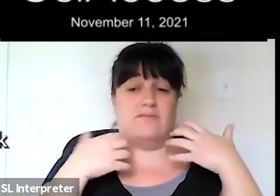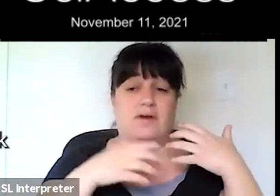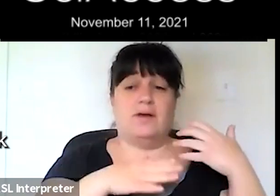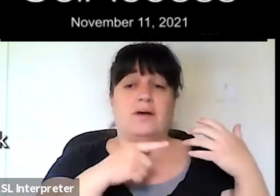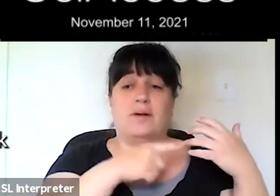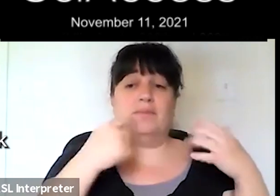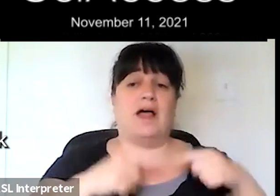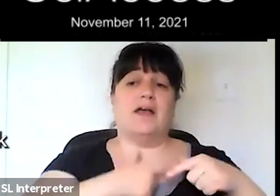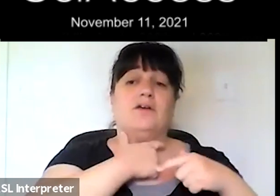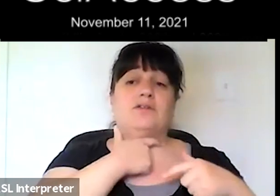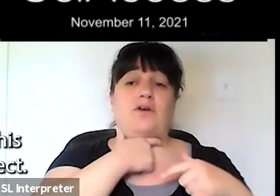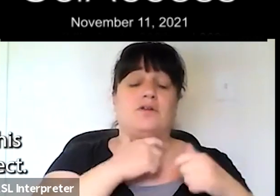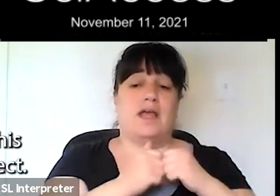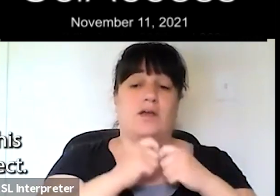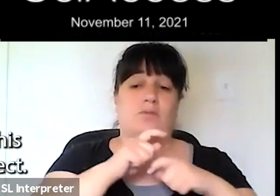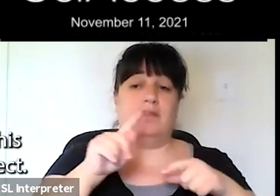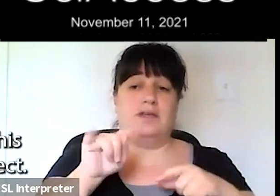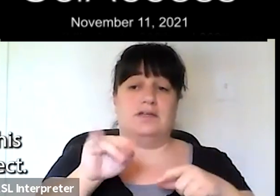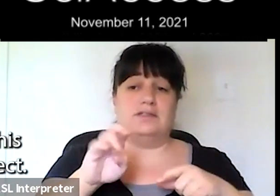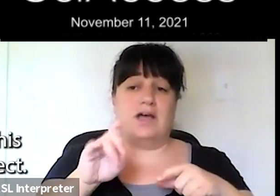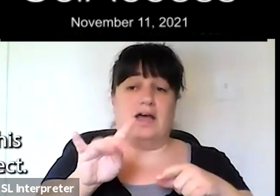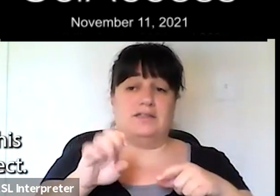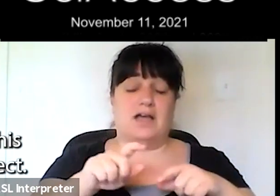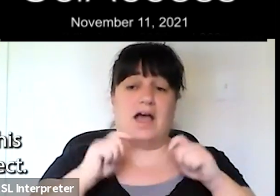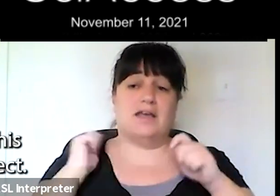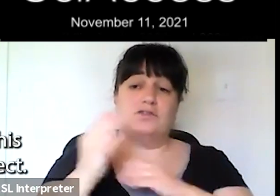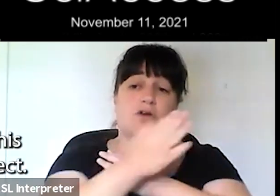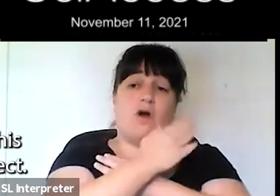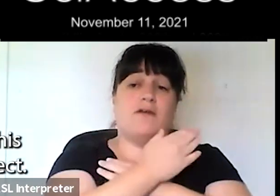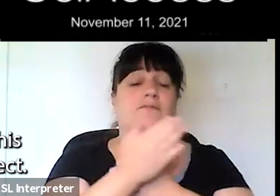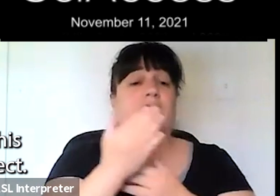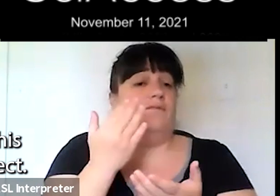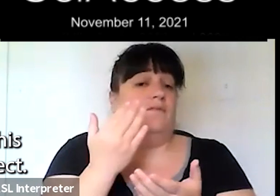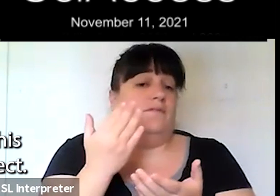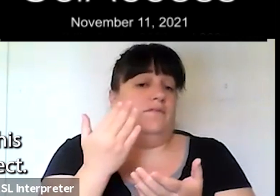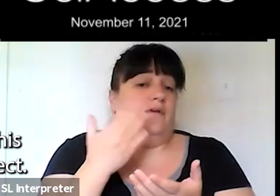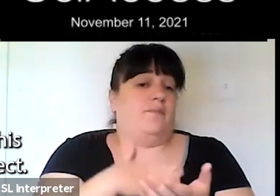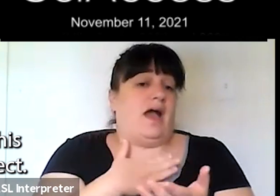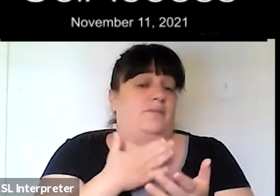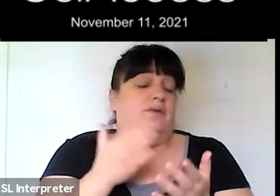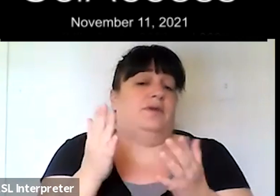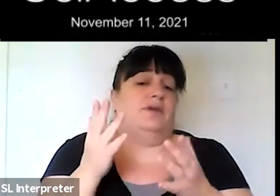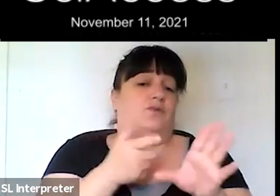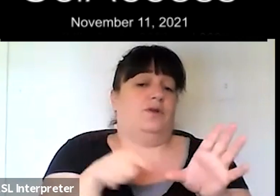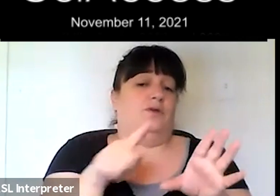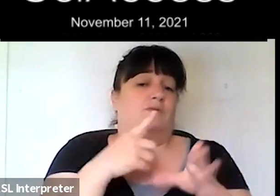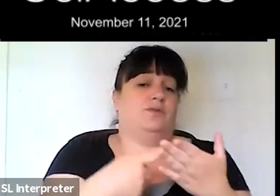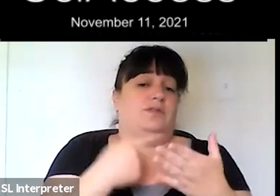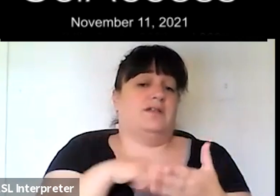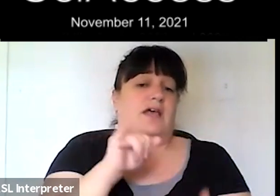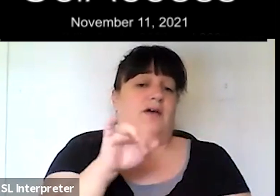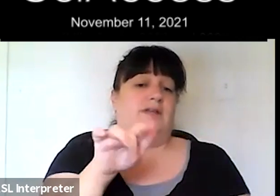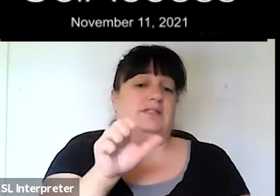turtleneck with a tie-dyed scarf. And I'm happy to be joining you all this morning to talk about our IDEAS project. So where